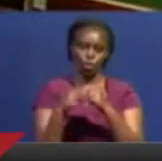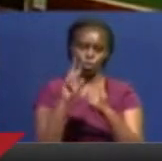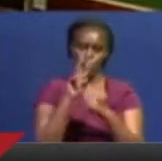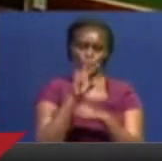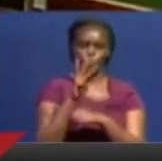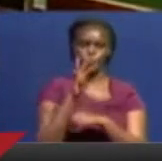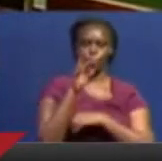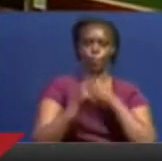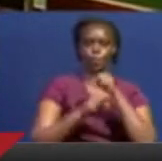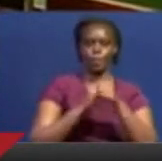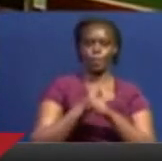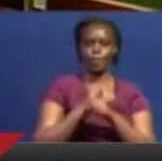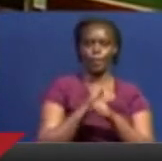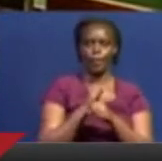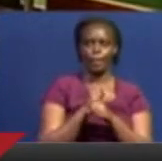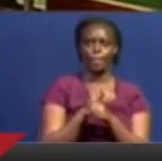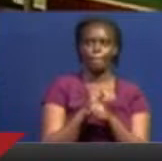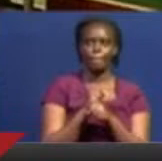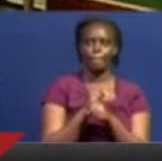2024.